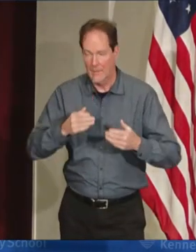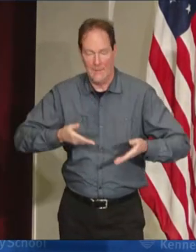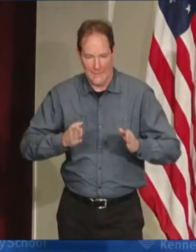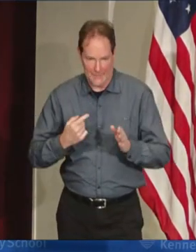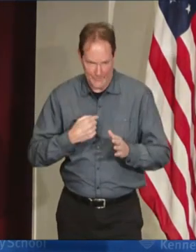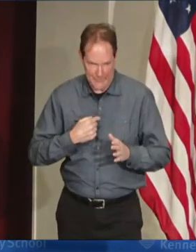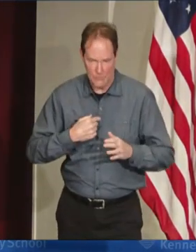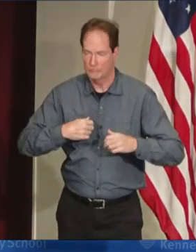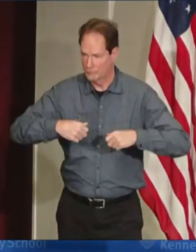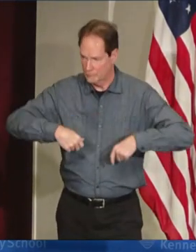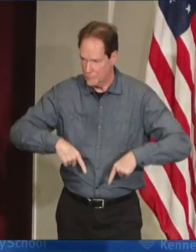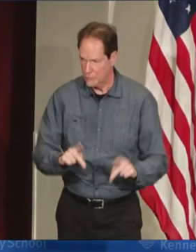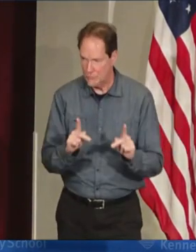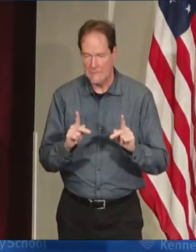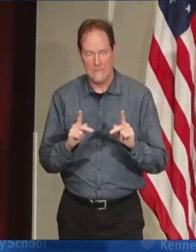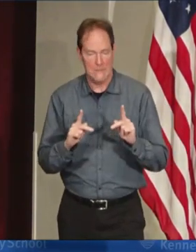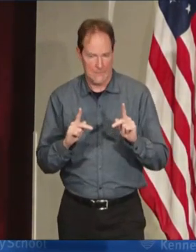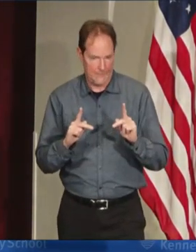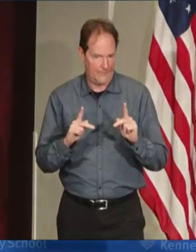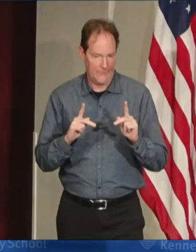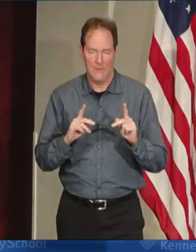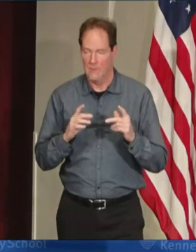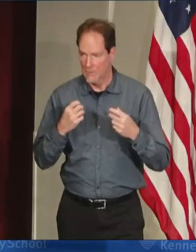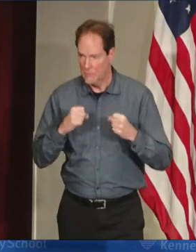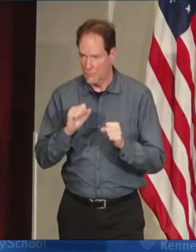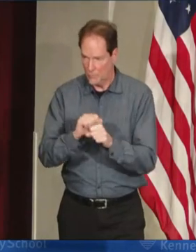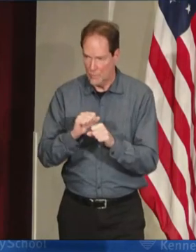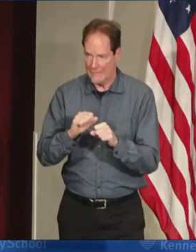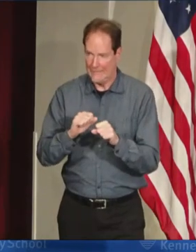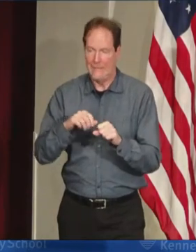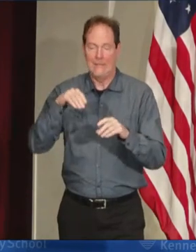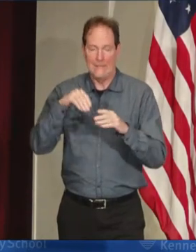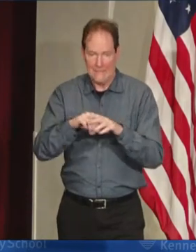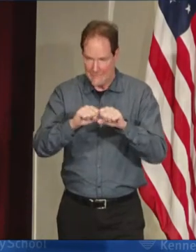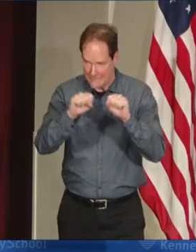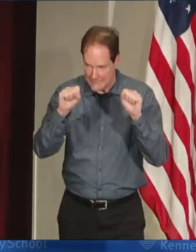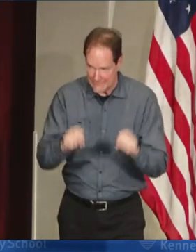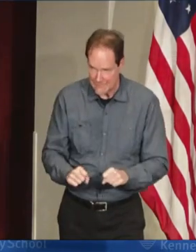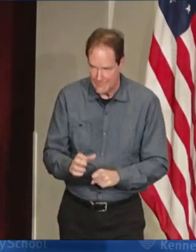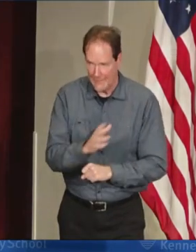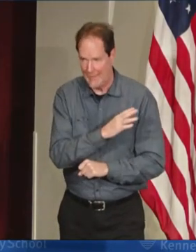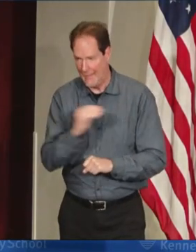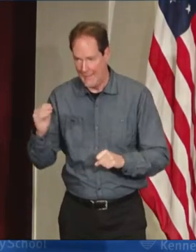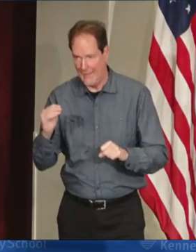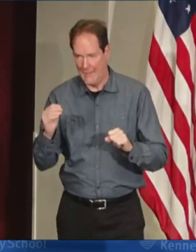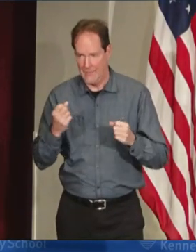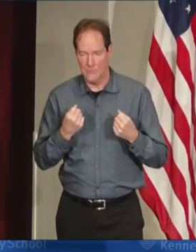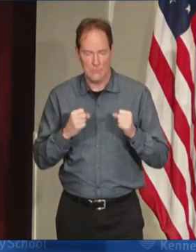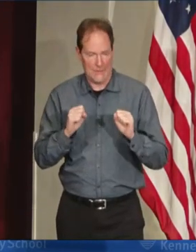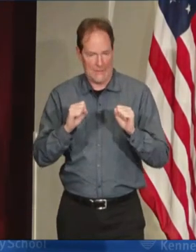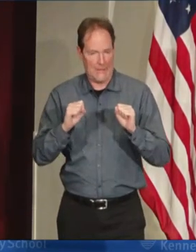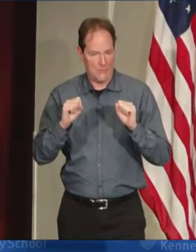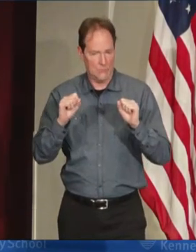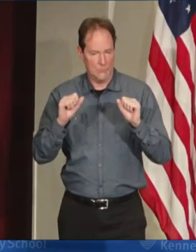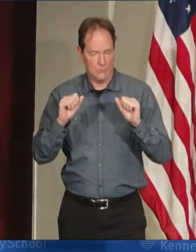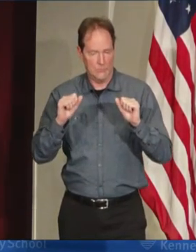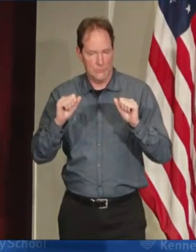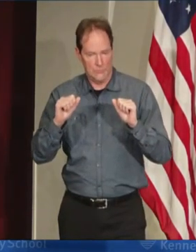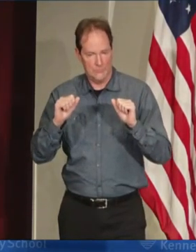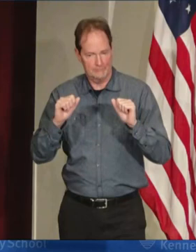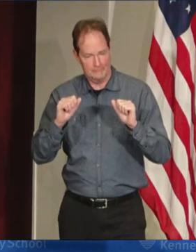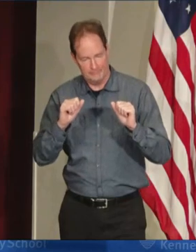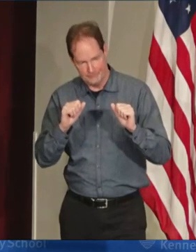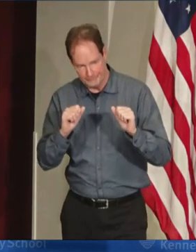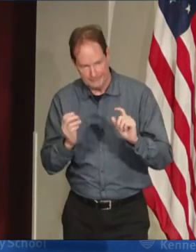the opportunity to both try to work within the system and try to get the system to be more responsive